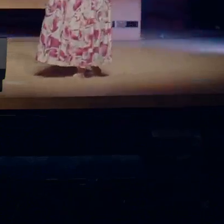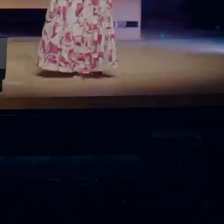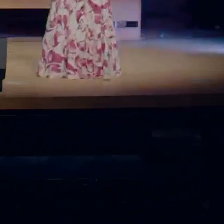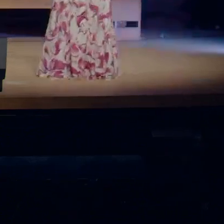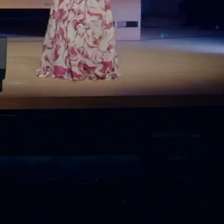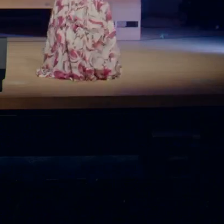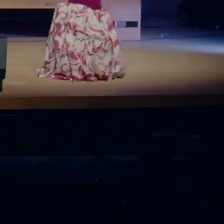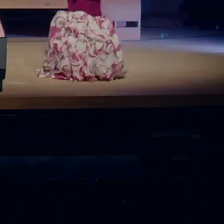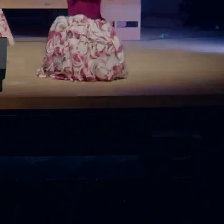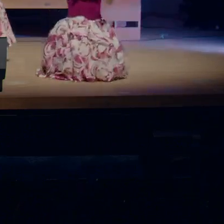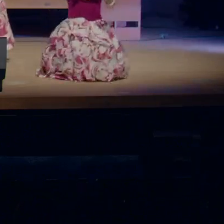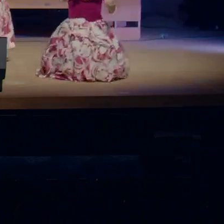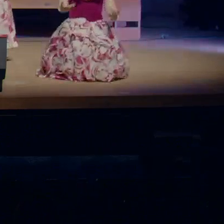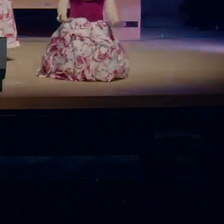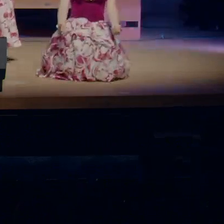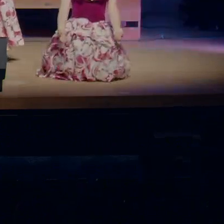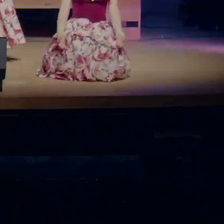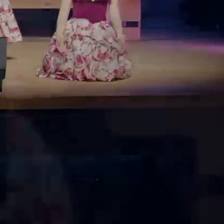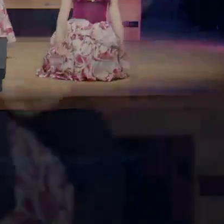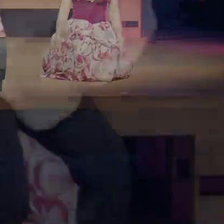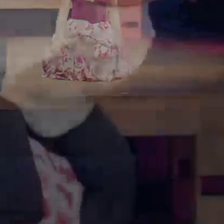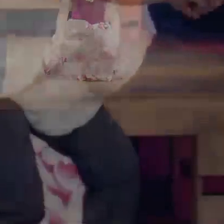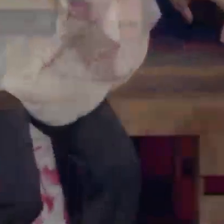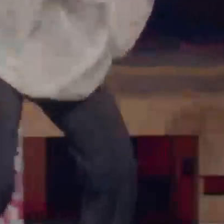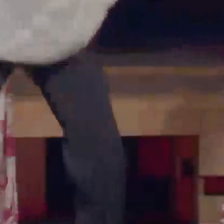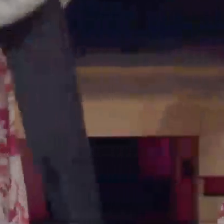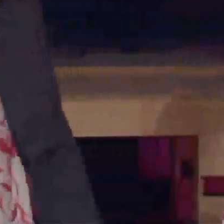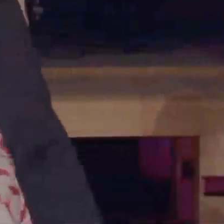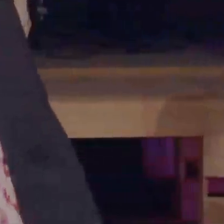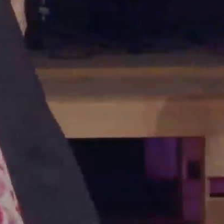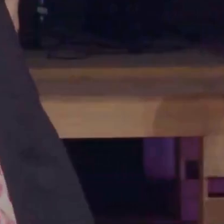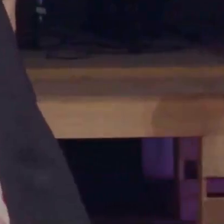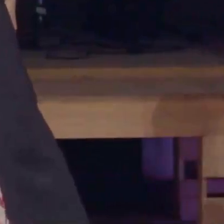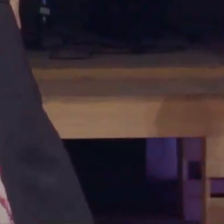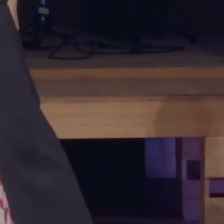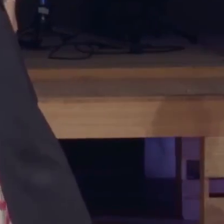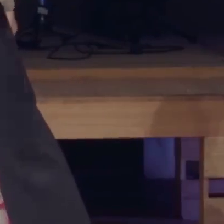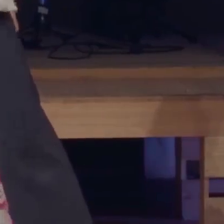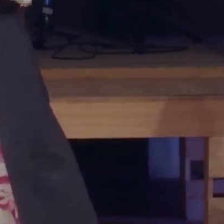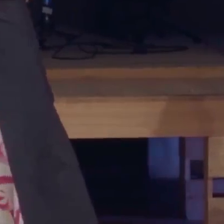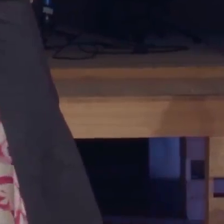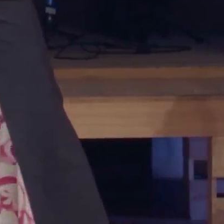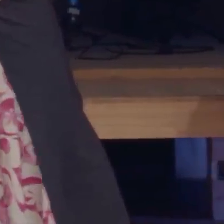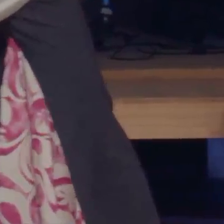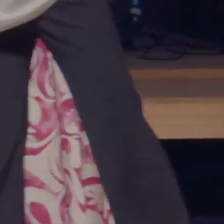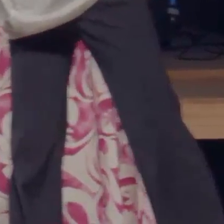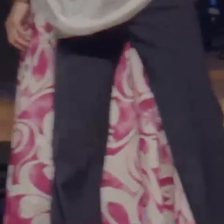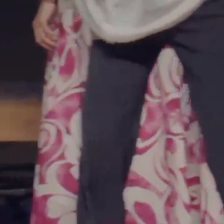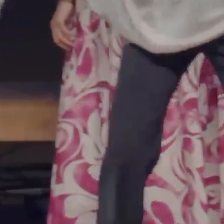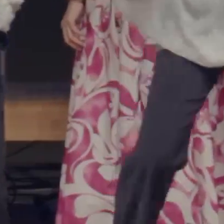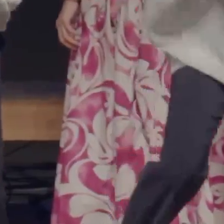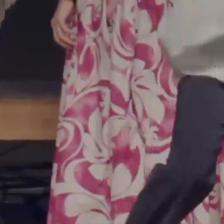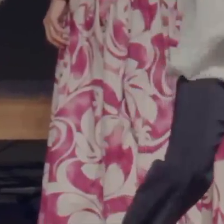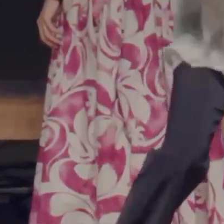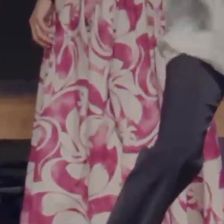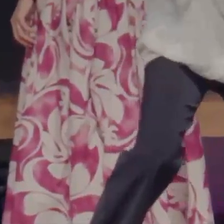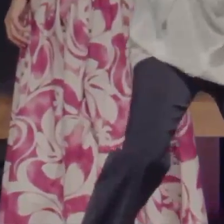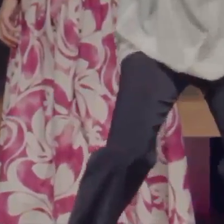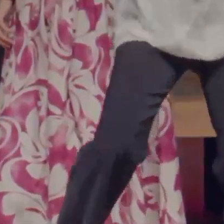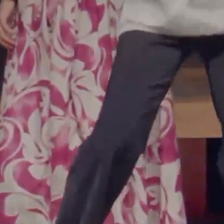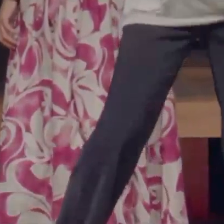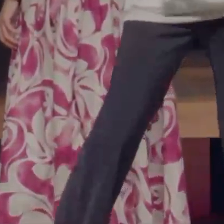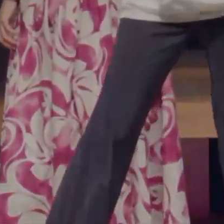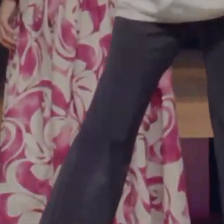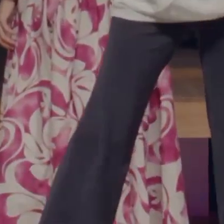face. The dark night, the new day, the stone was rolled away.